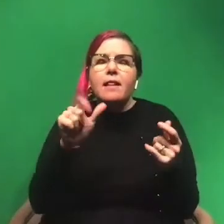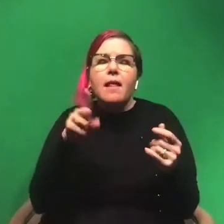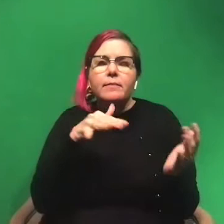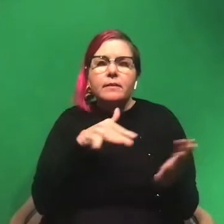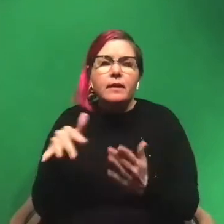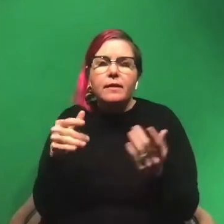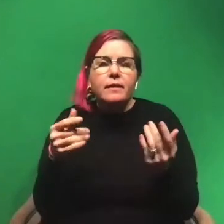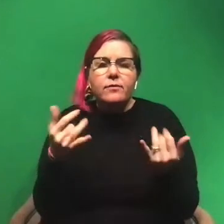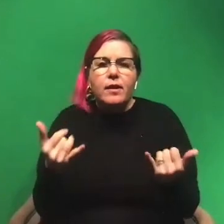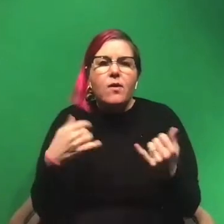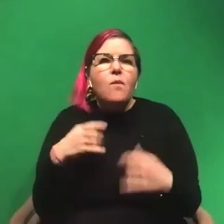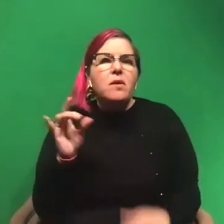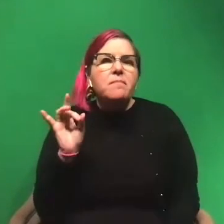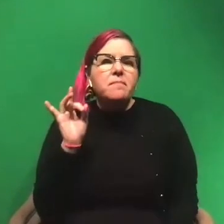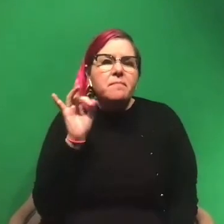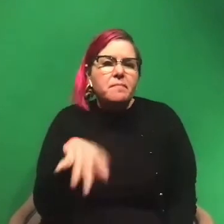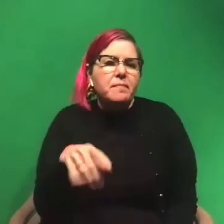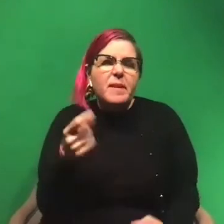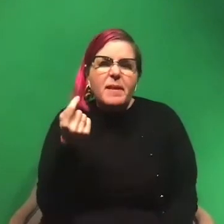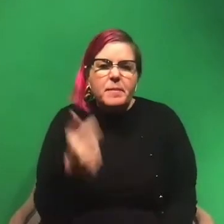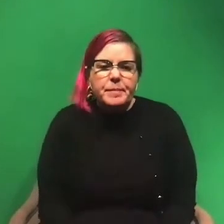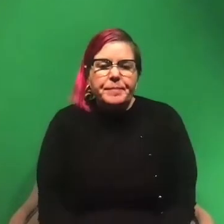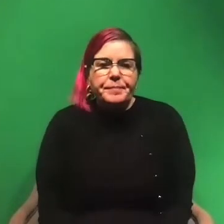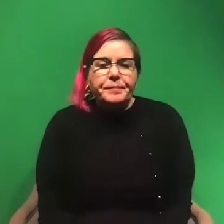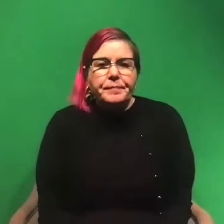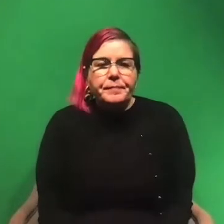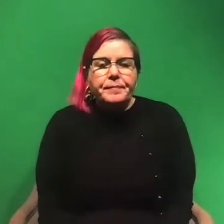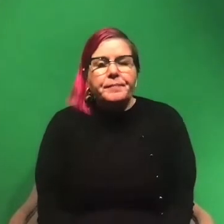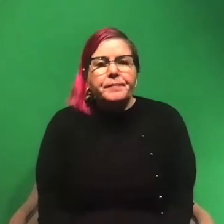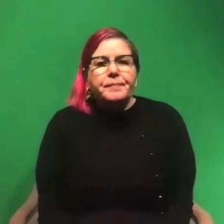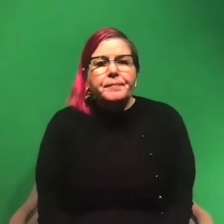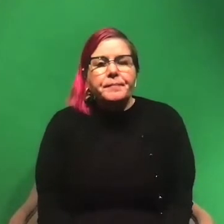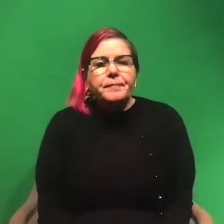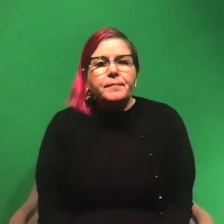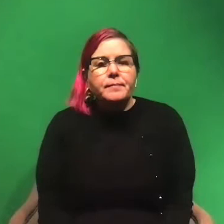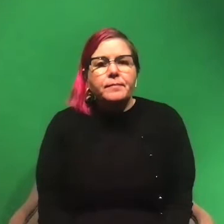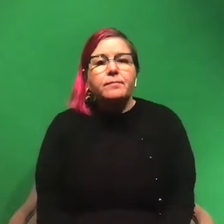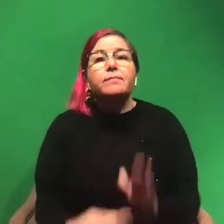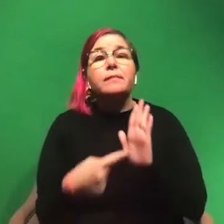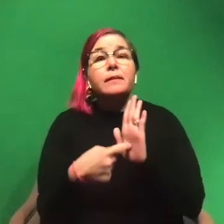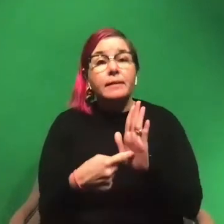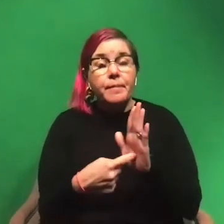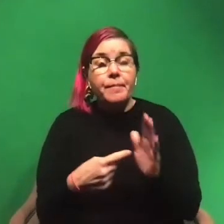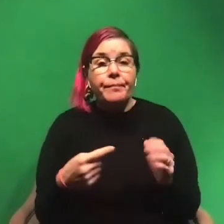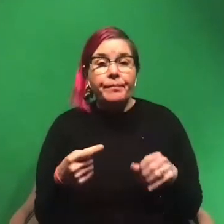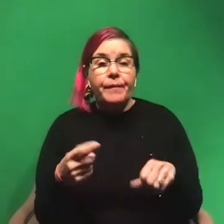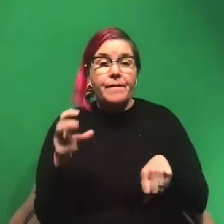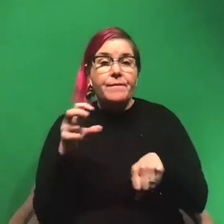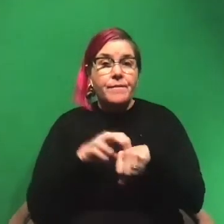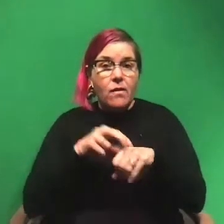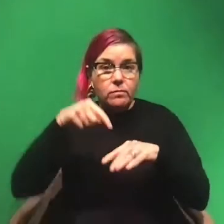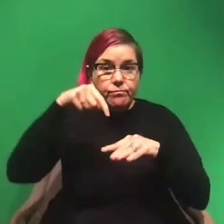this. So I'll just give you a little bit of an example. when a virus infects a